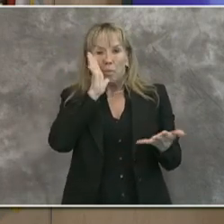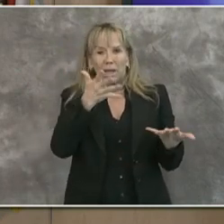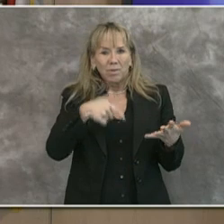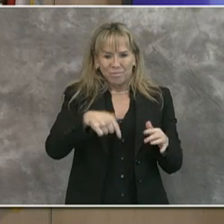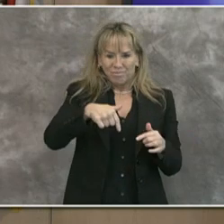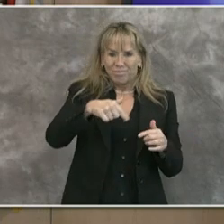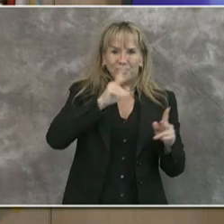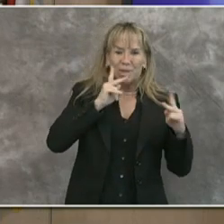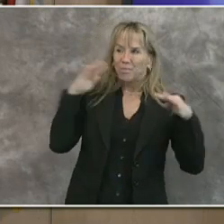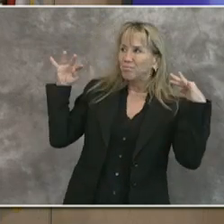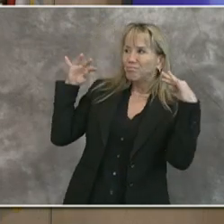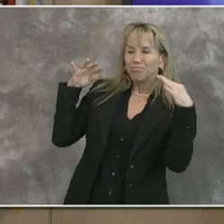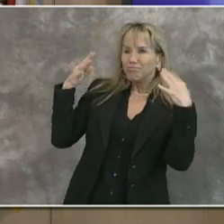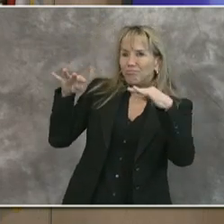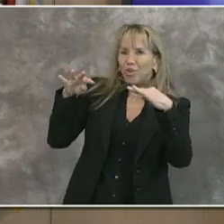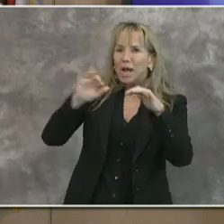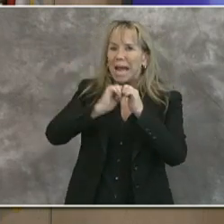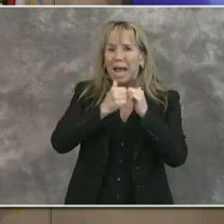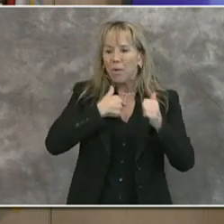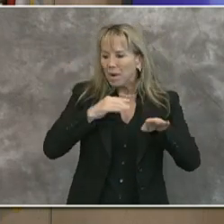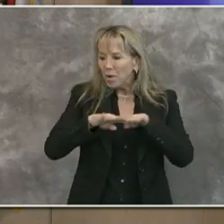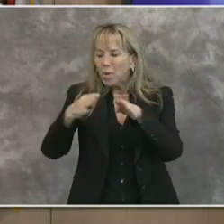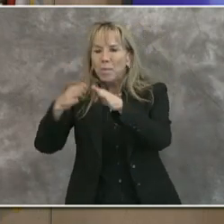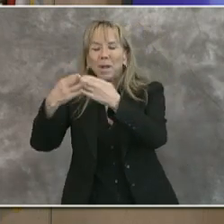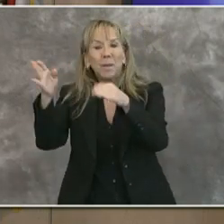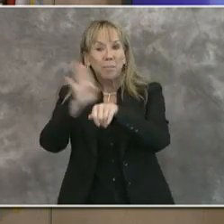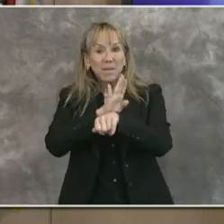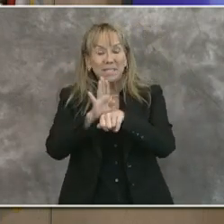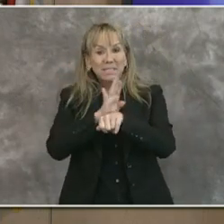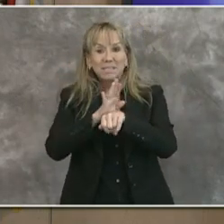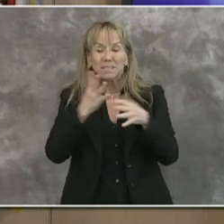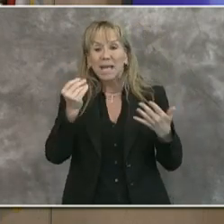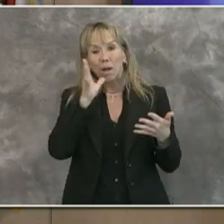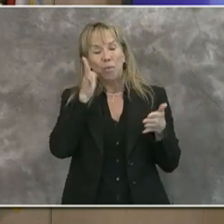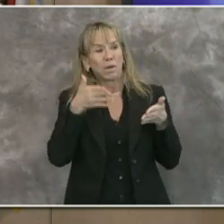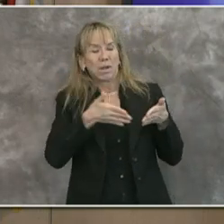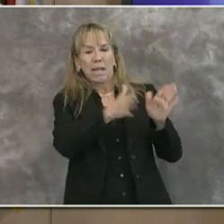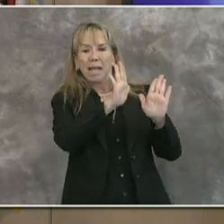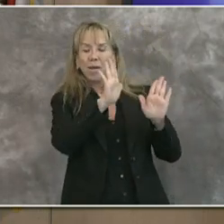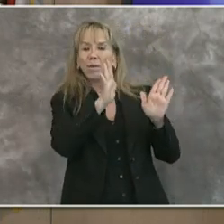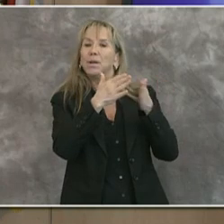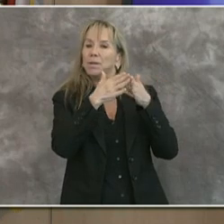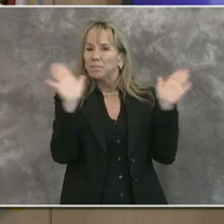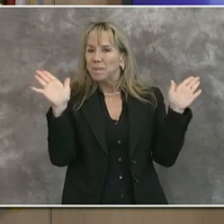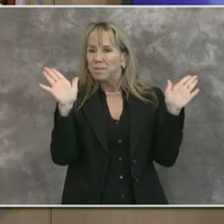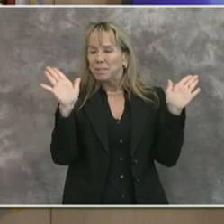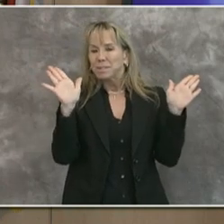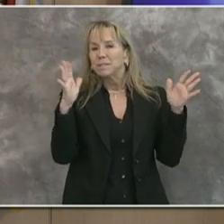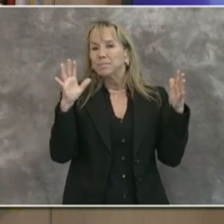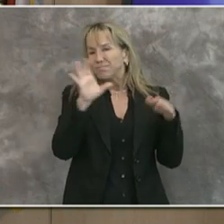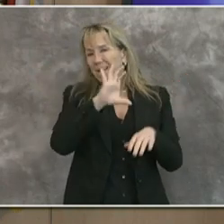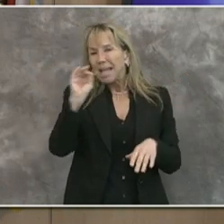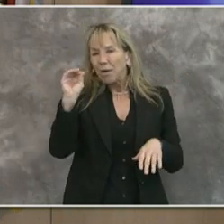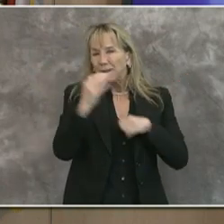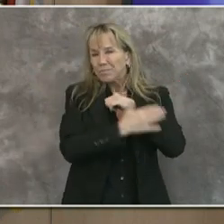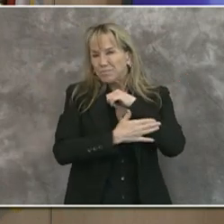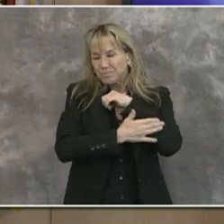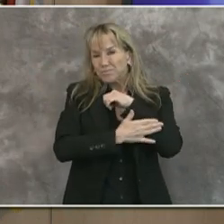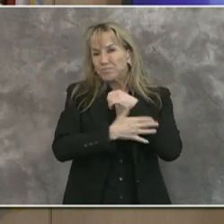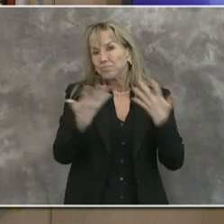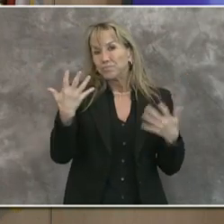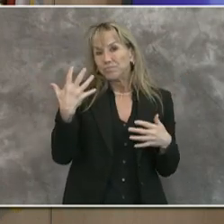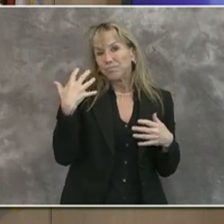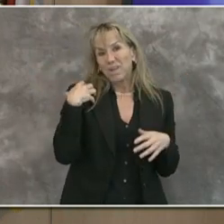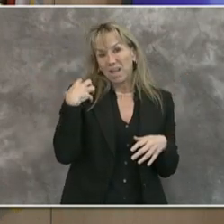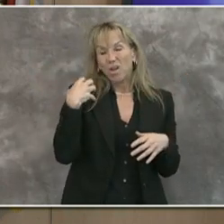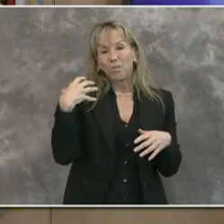how entities will open back up and leave the responsibility to county public health officers about when they should open back up.